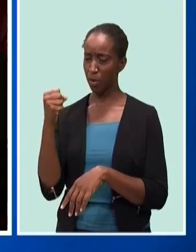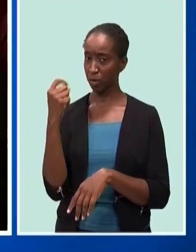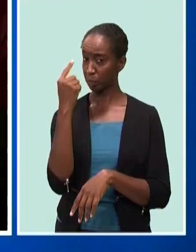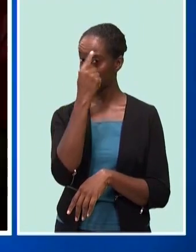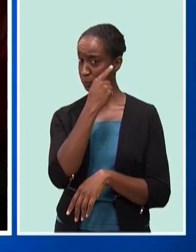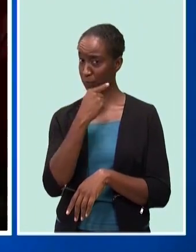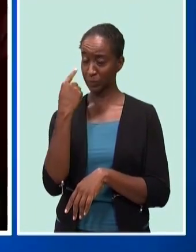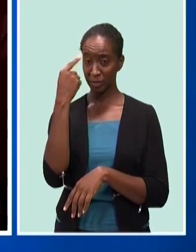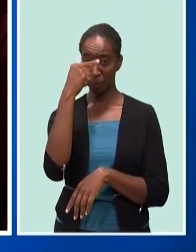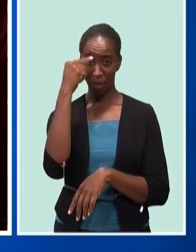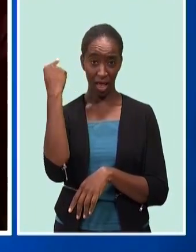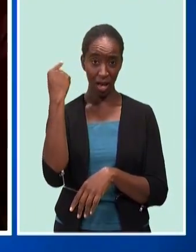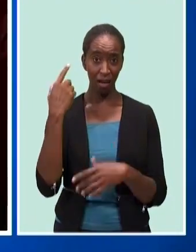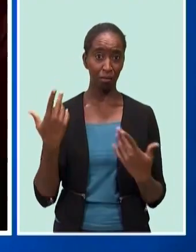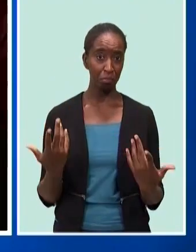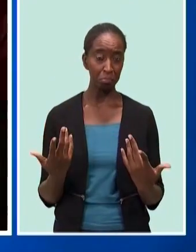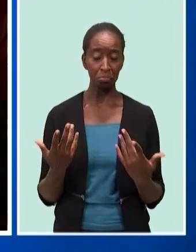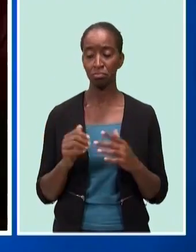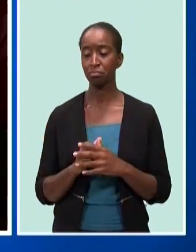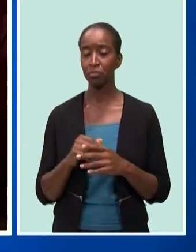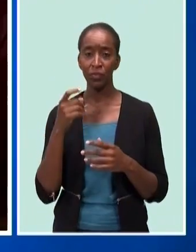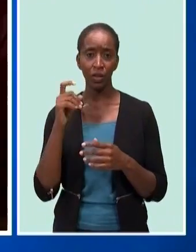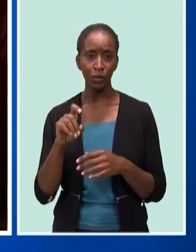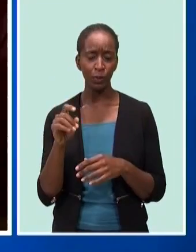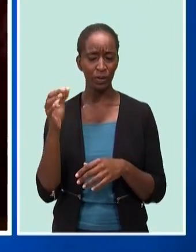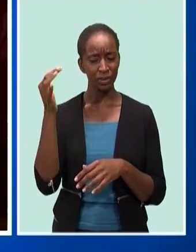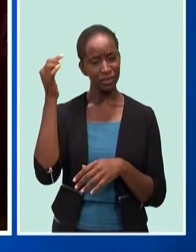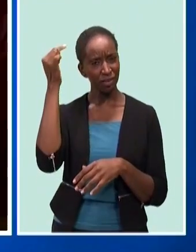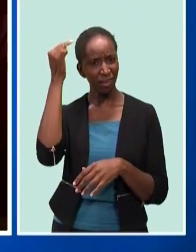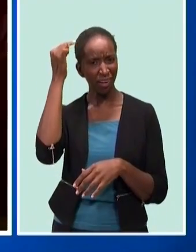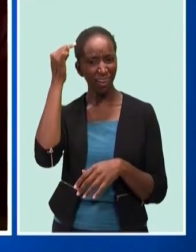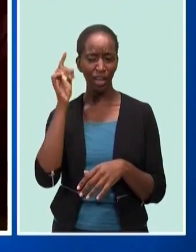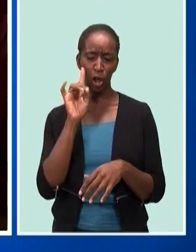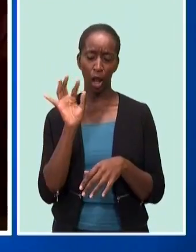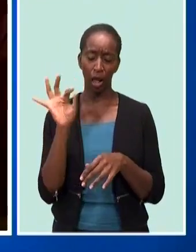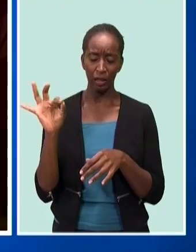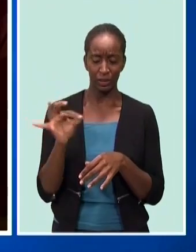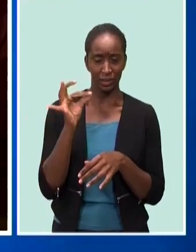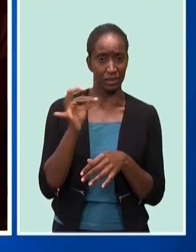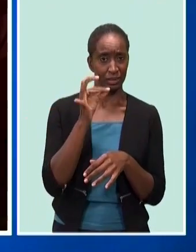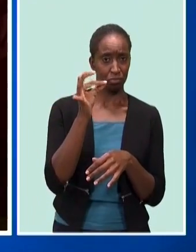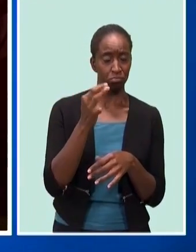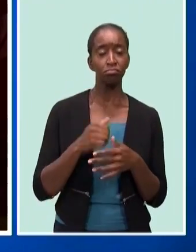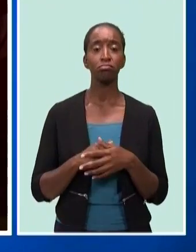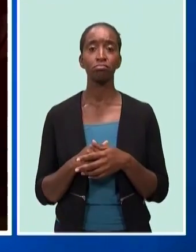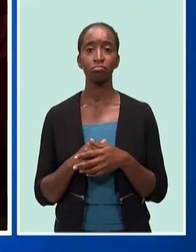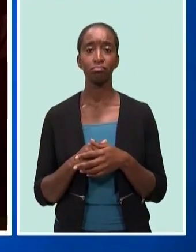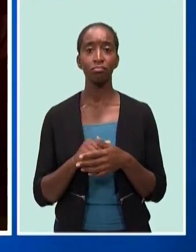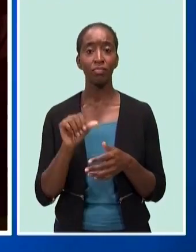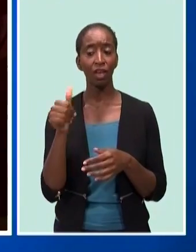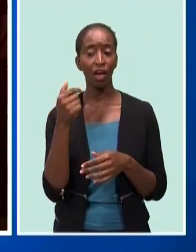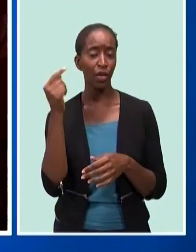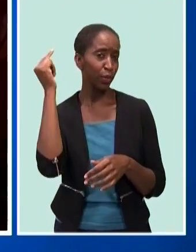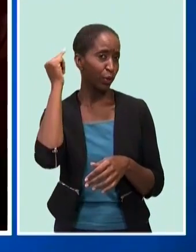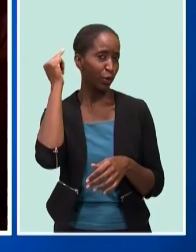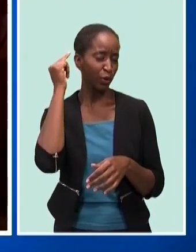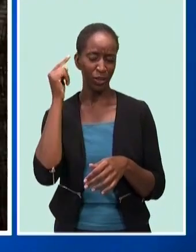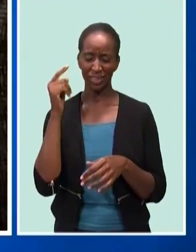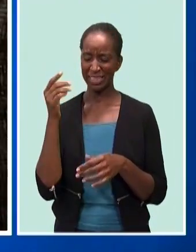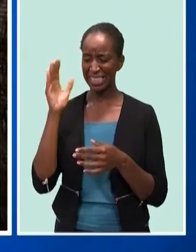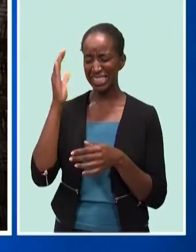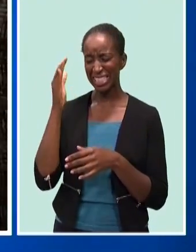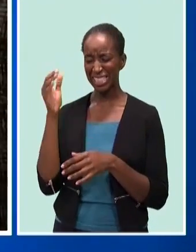and then murdered. The roads are clear, and in the pouring rain, there's barely anyone around. Another curfew in